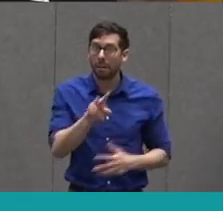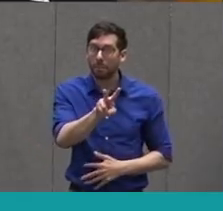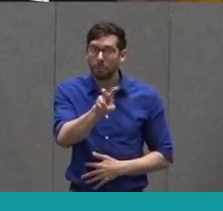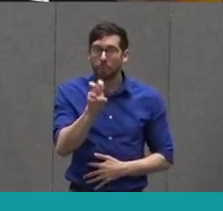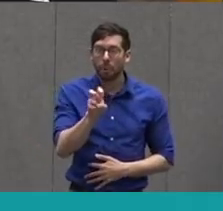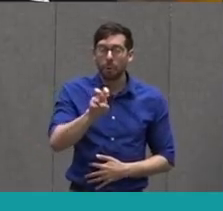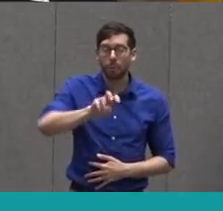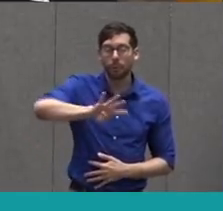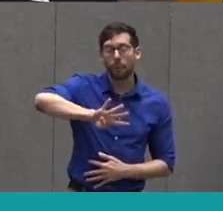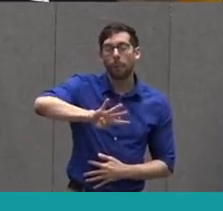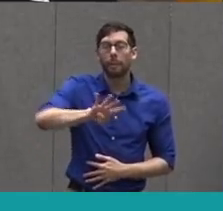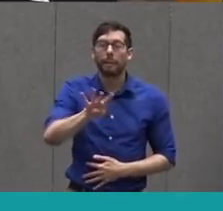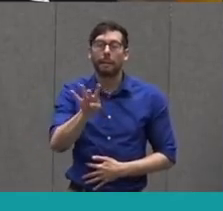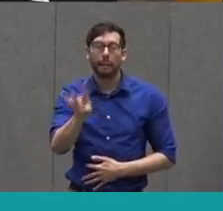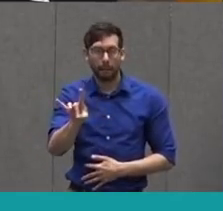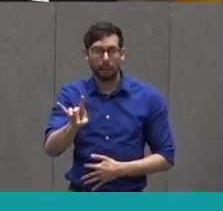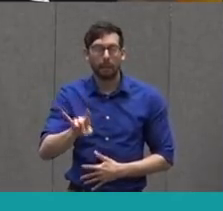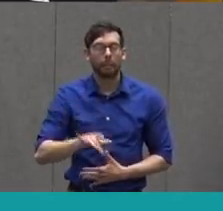248.